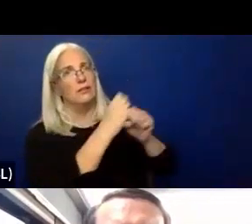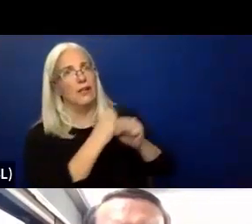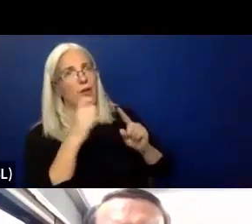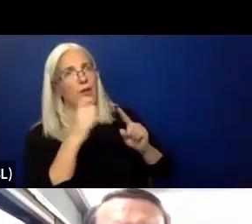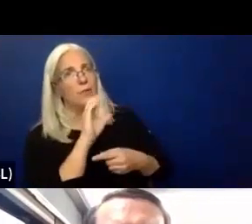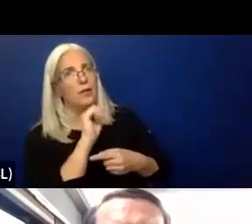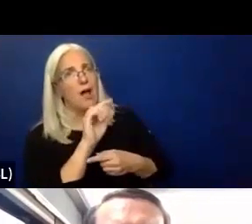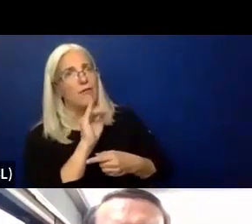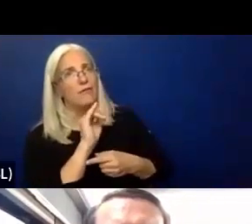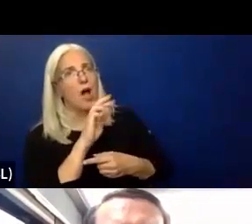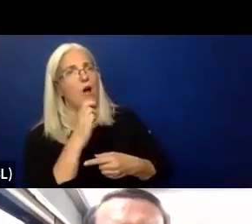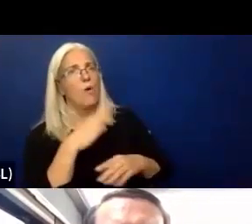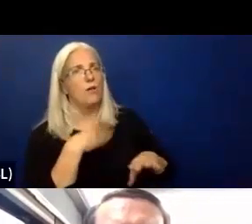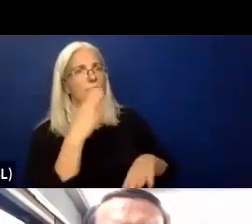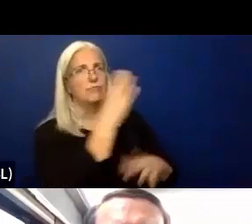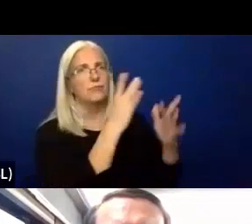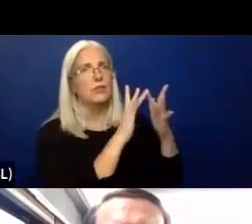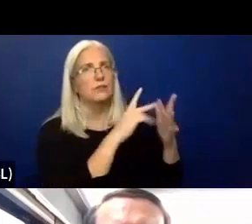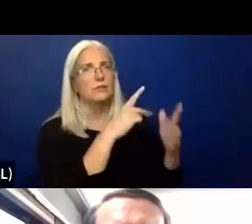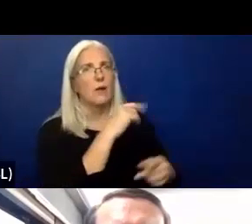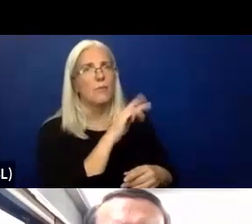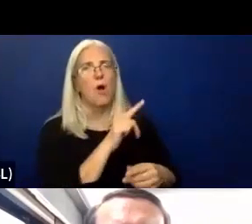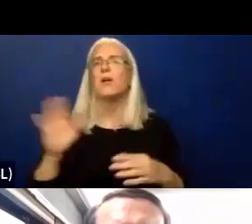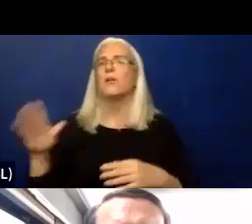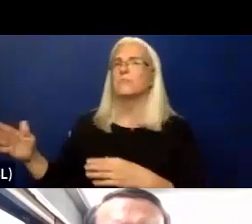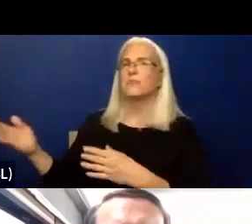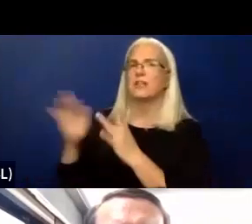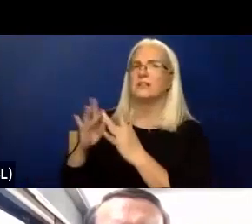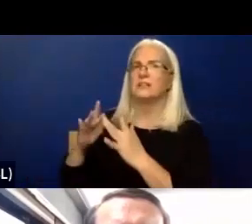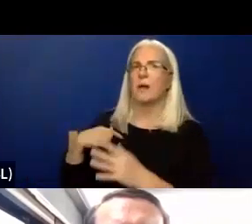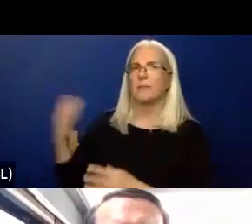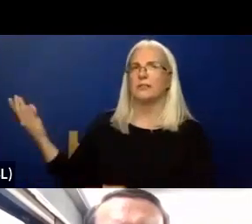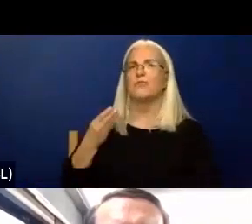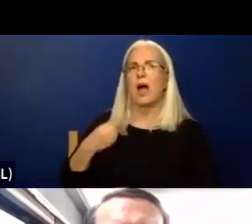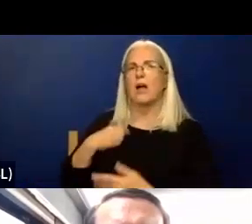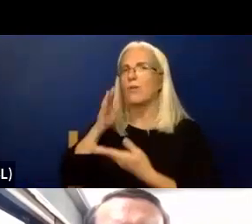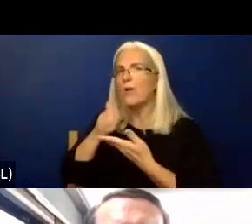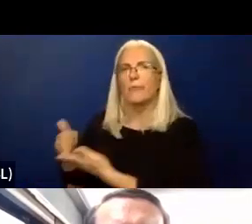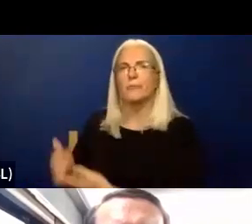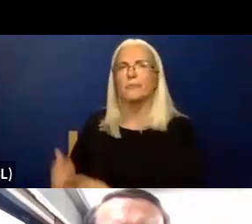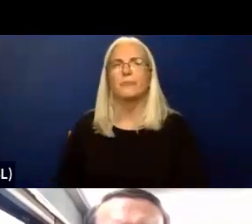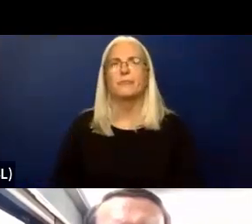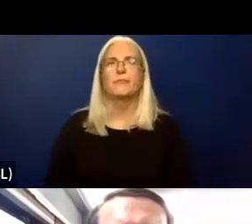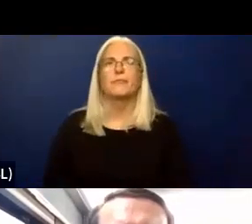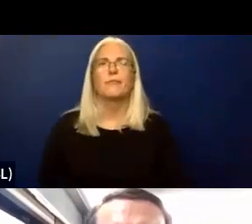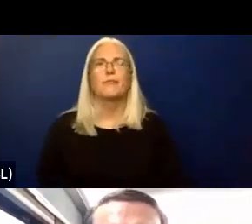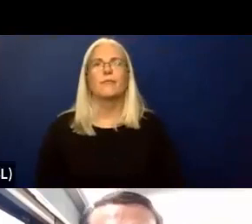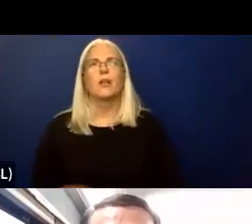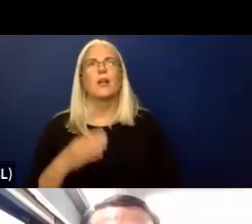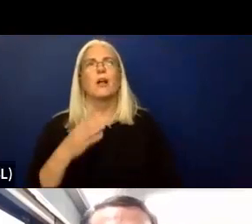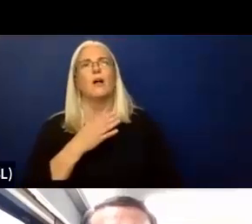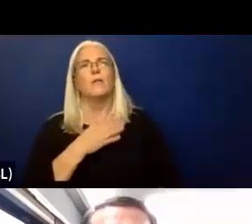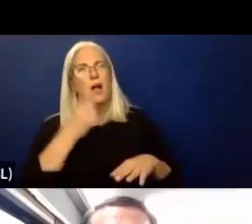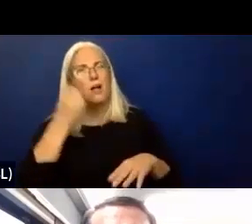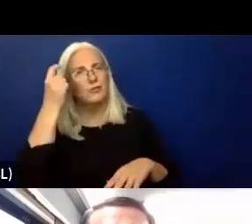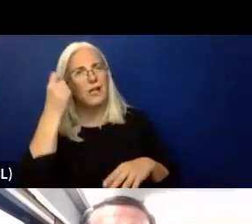You can reach out to me. I can help you with that. Okay. Great, thank you. And my understanding is that a lot of the fire activity that's still ongoing, this is probably